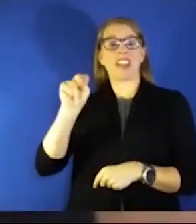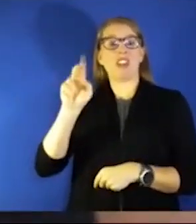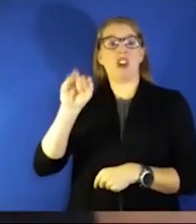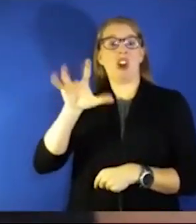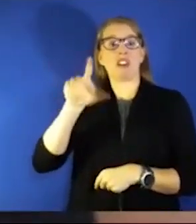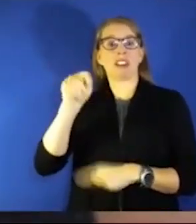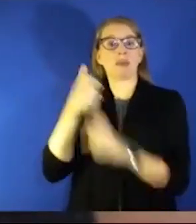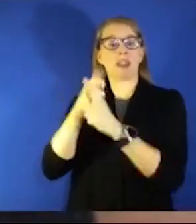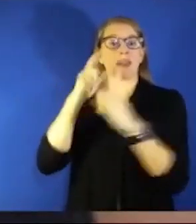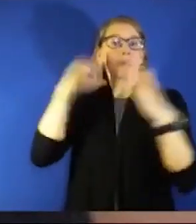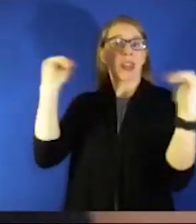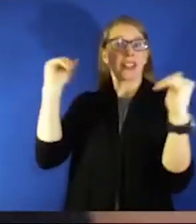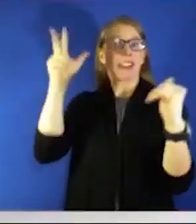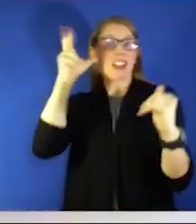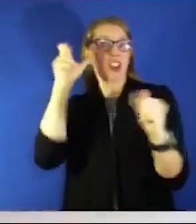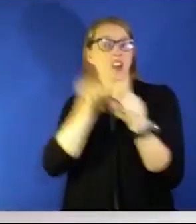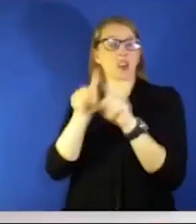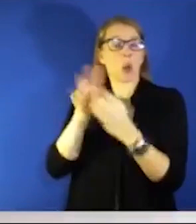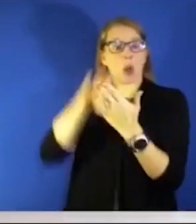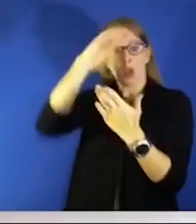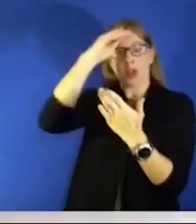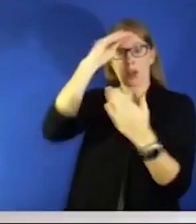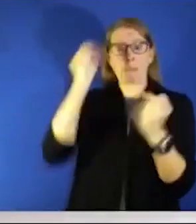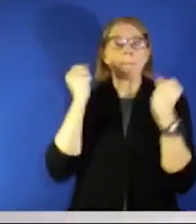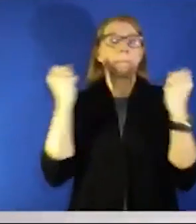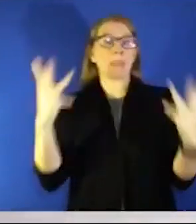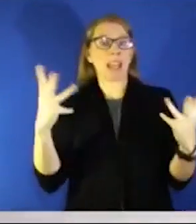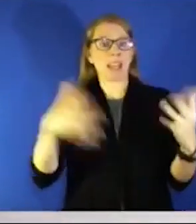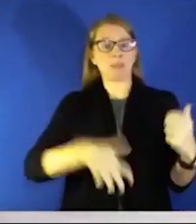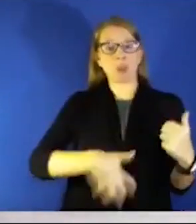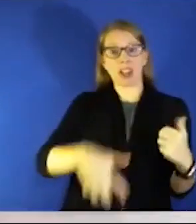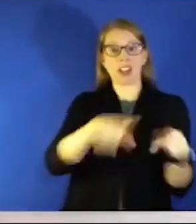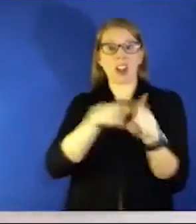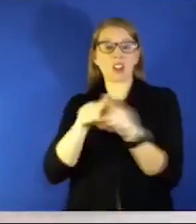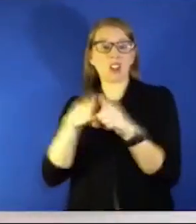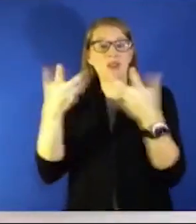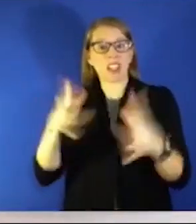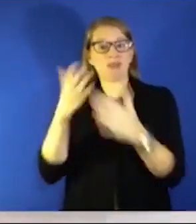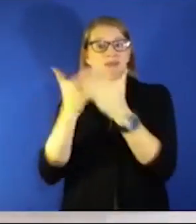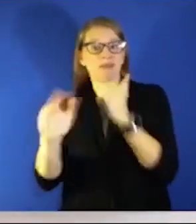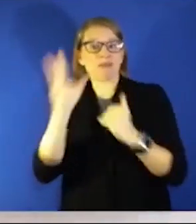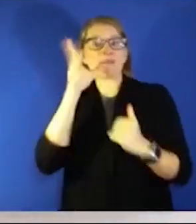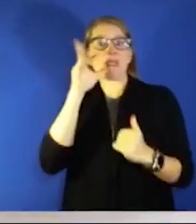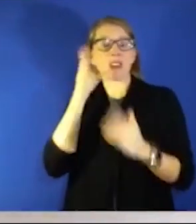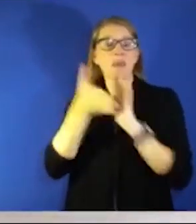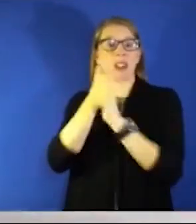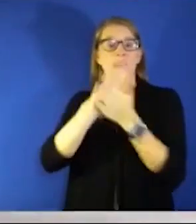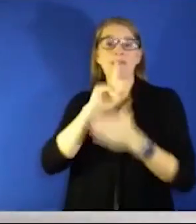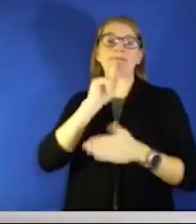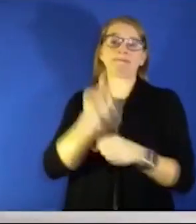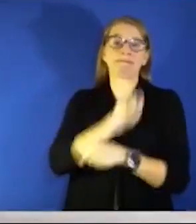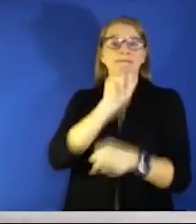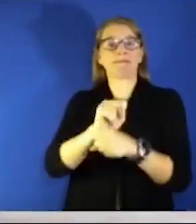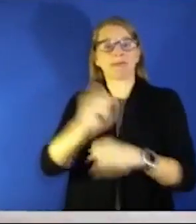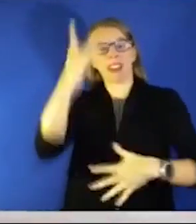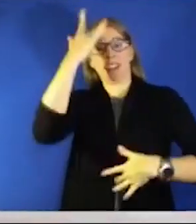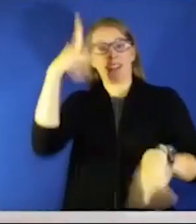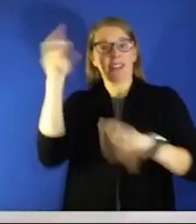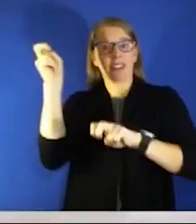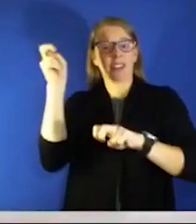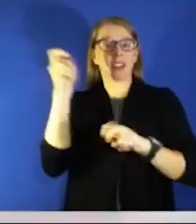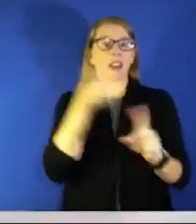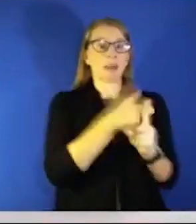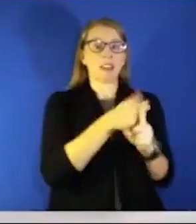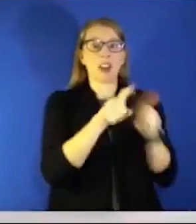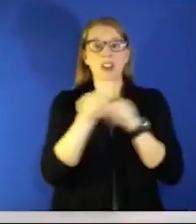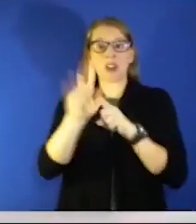too many expectant and postpartum mothers are getting seriously ill with COVID-19, putting both themselves and their baby